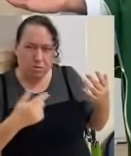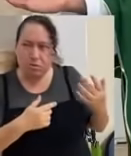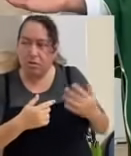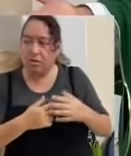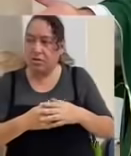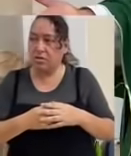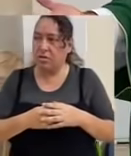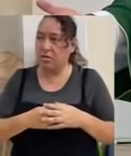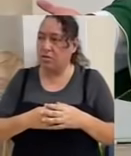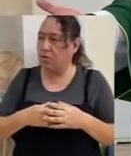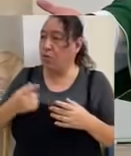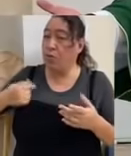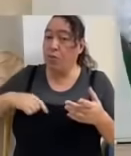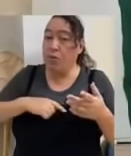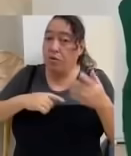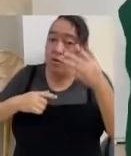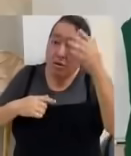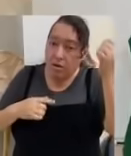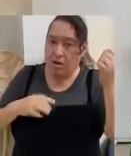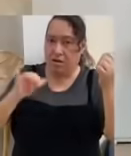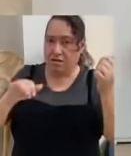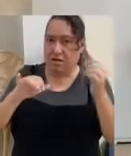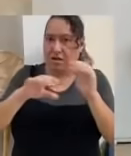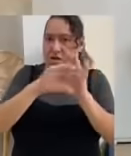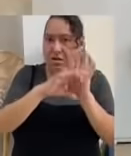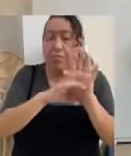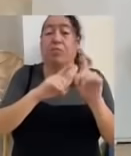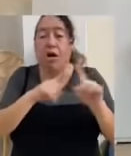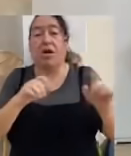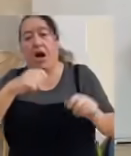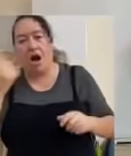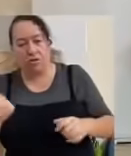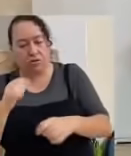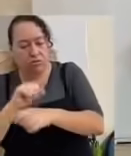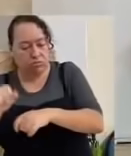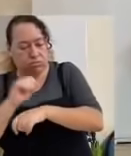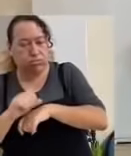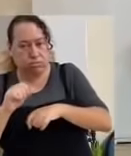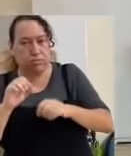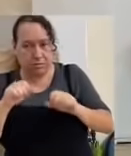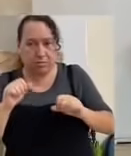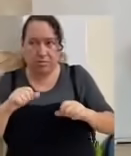we're lacking. But in other words, so he says, you lack one